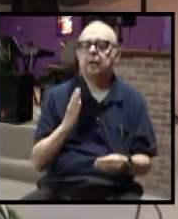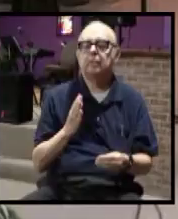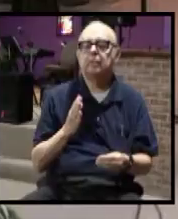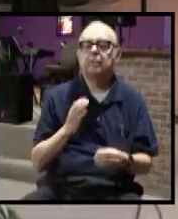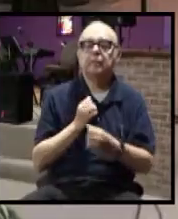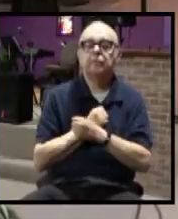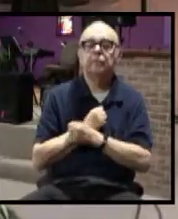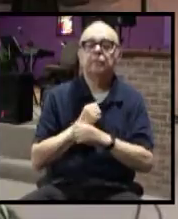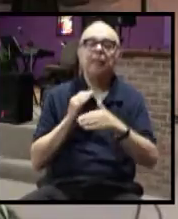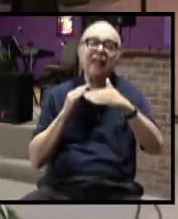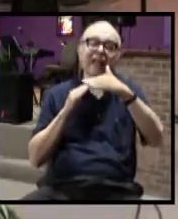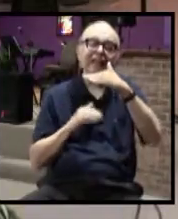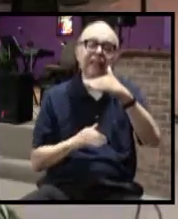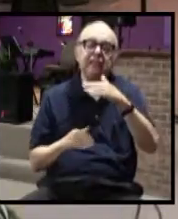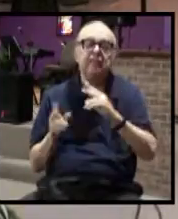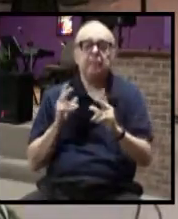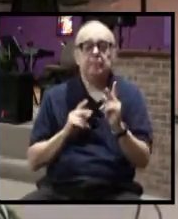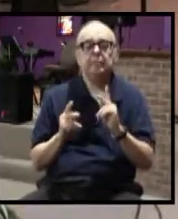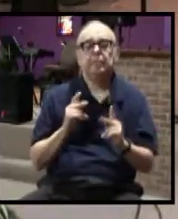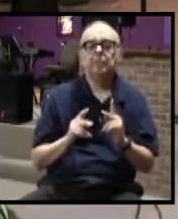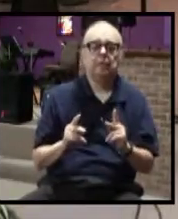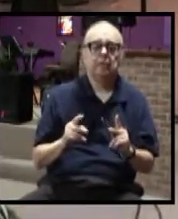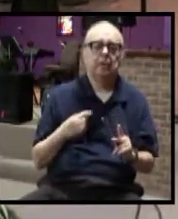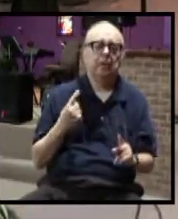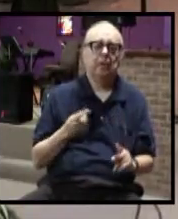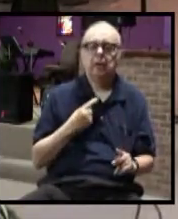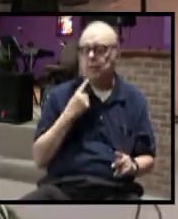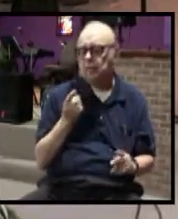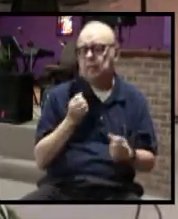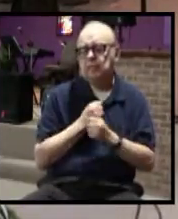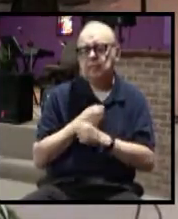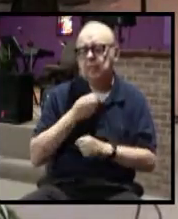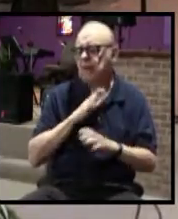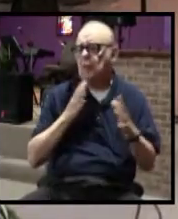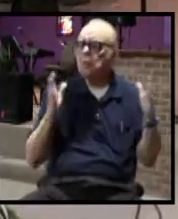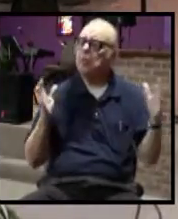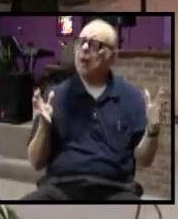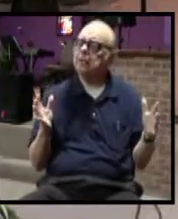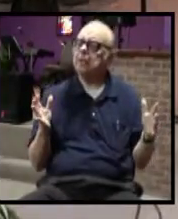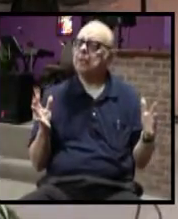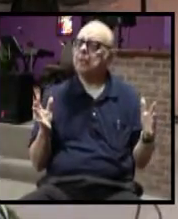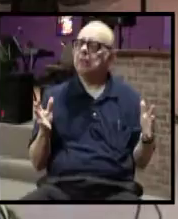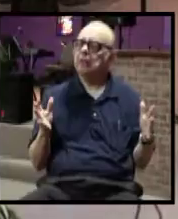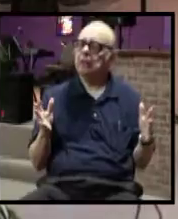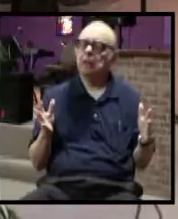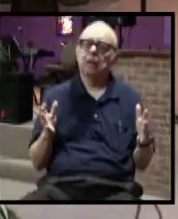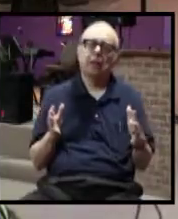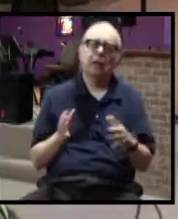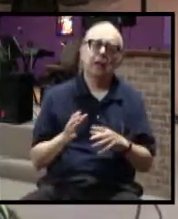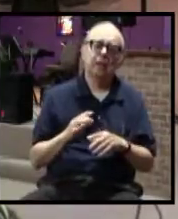God's love to the least of these. We can say we love God a whole lot